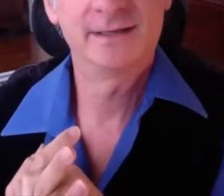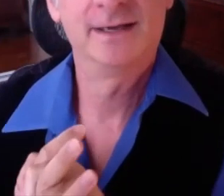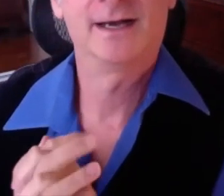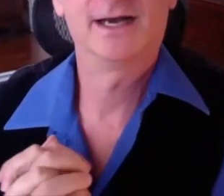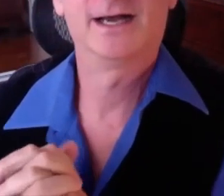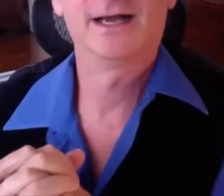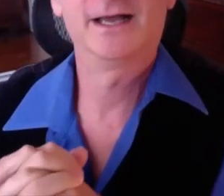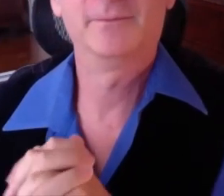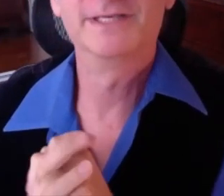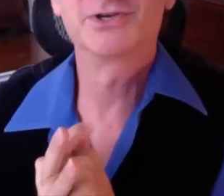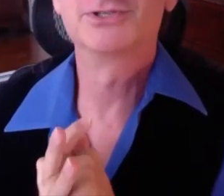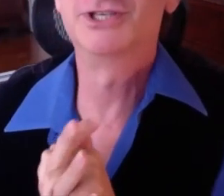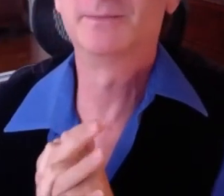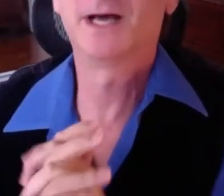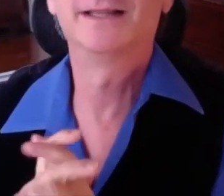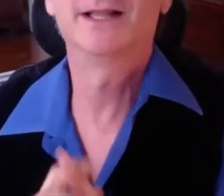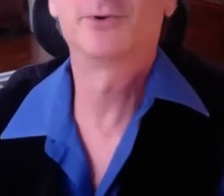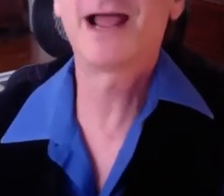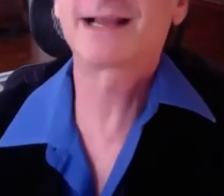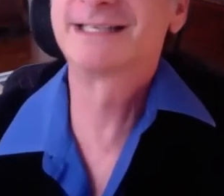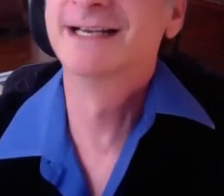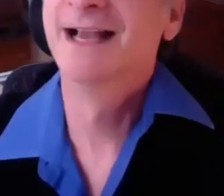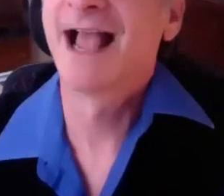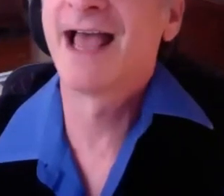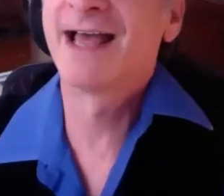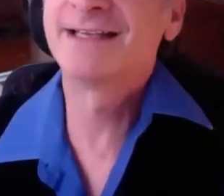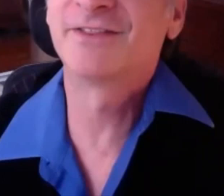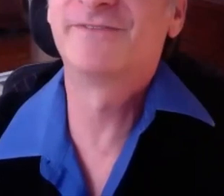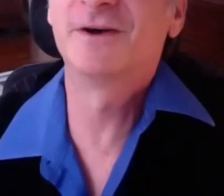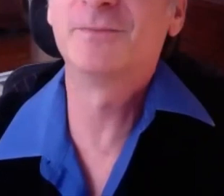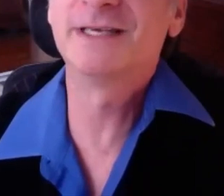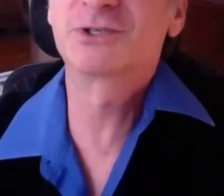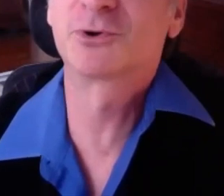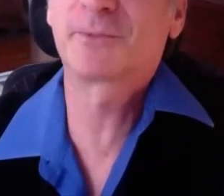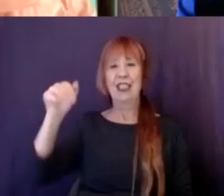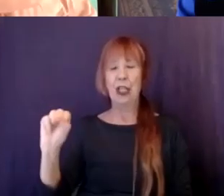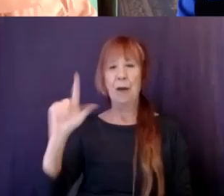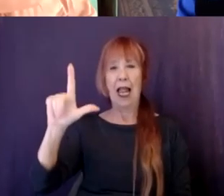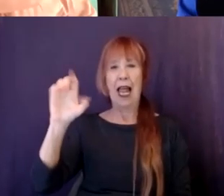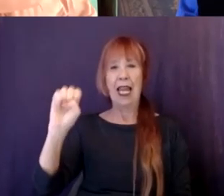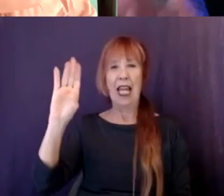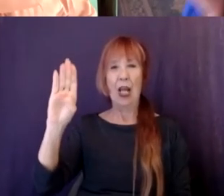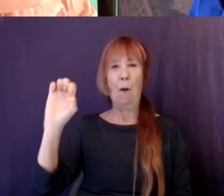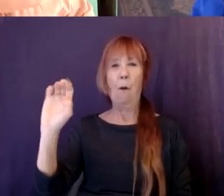today, Mr. Jim LaBrecht. And the film is Crip